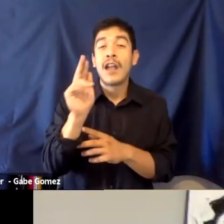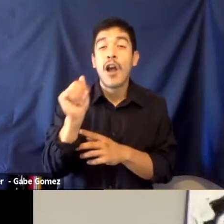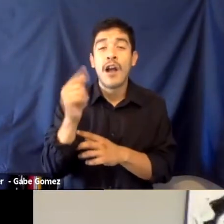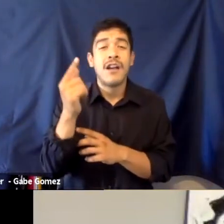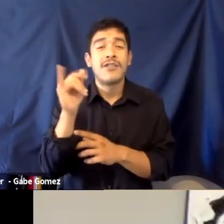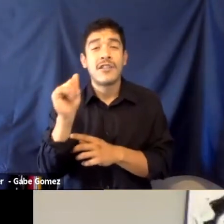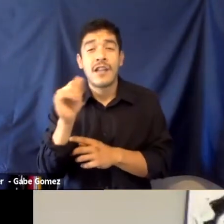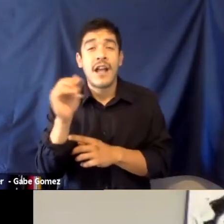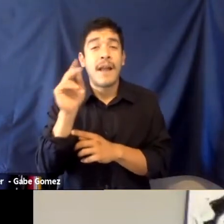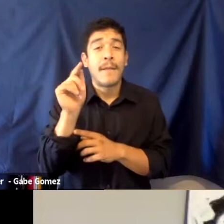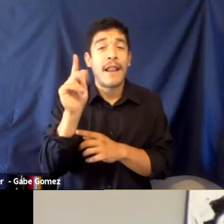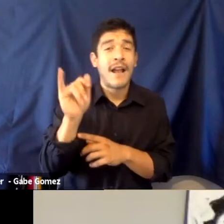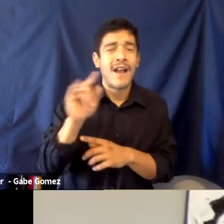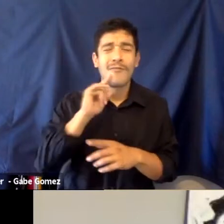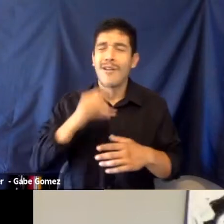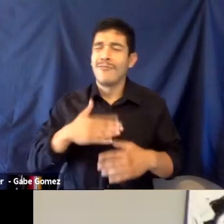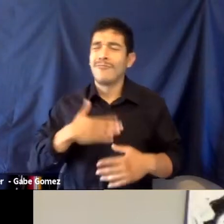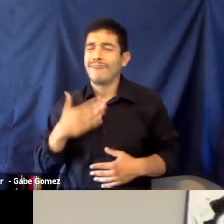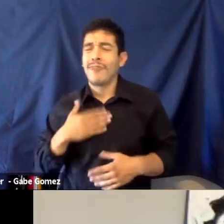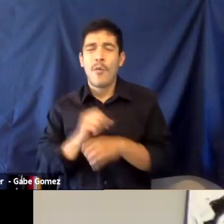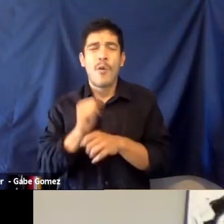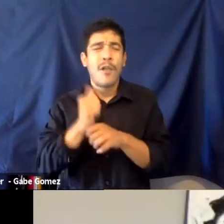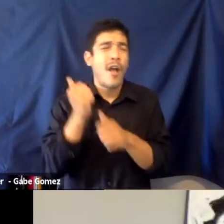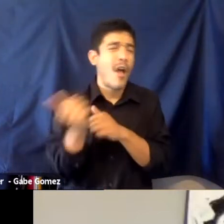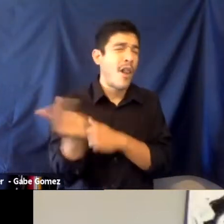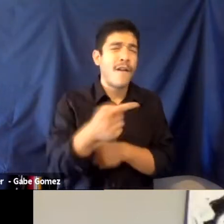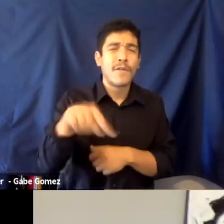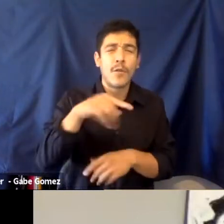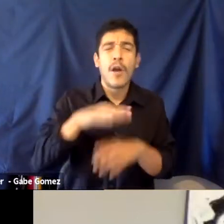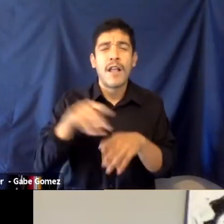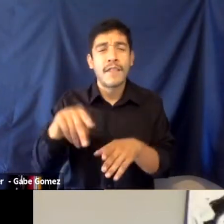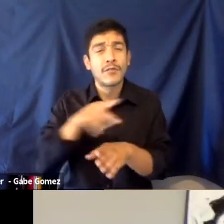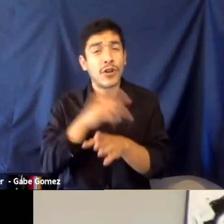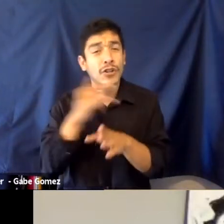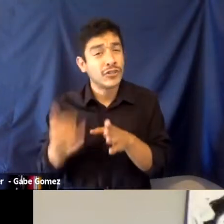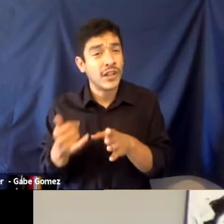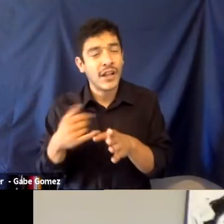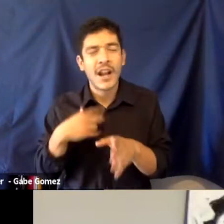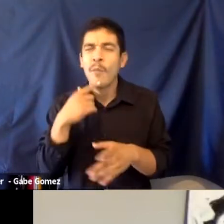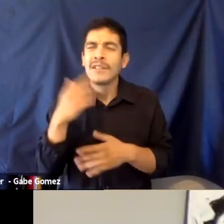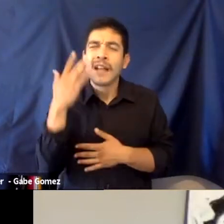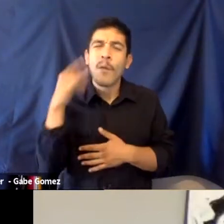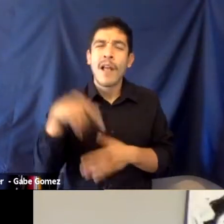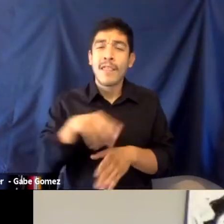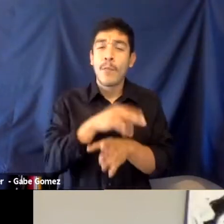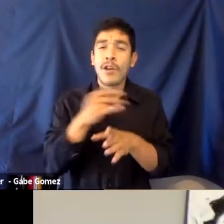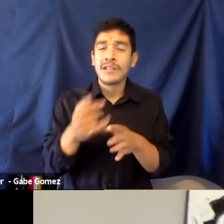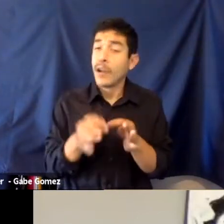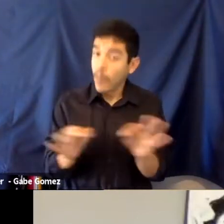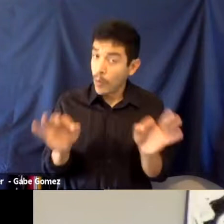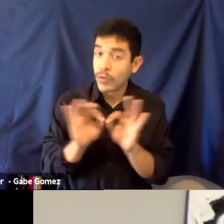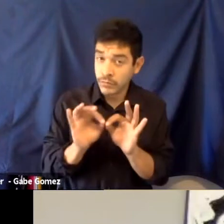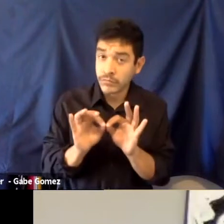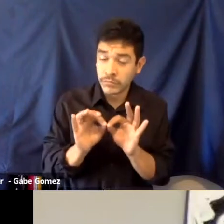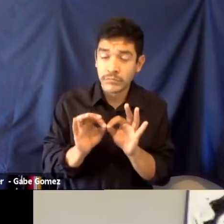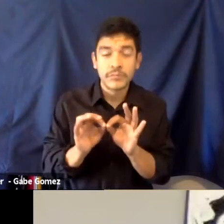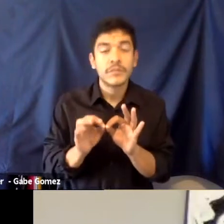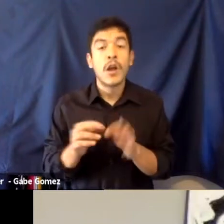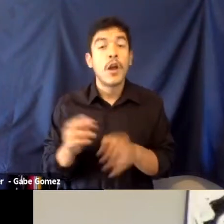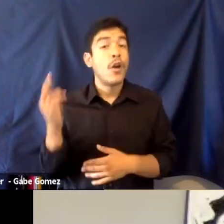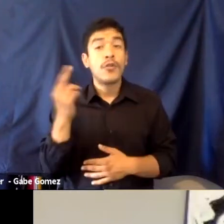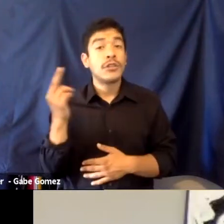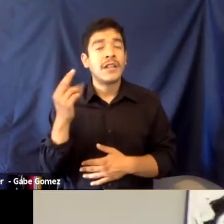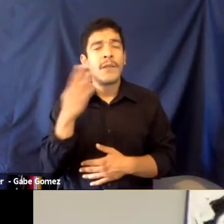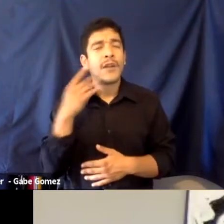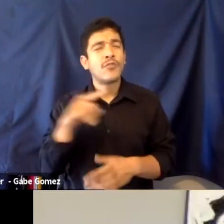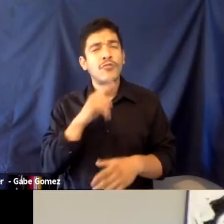joy to work with everyone on this project. And I want to just say why this project is so important. It's because we're really allowing